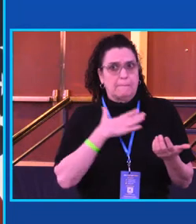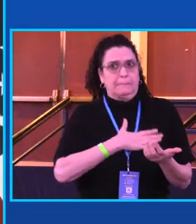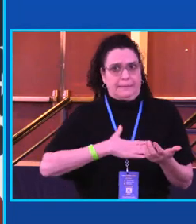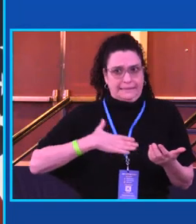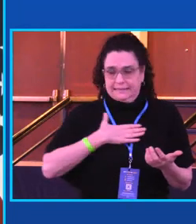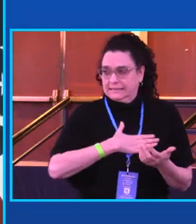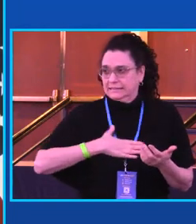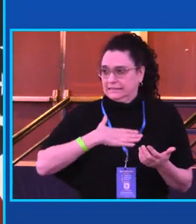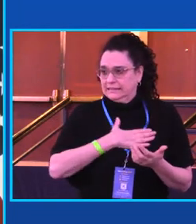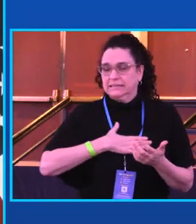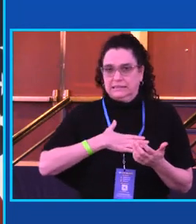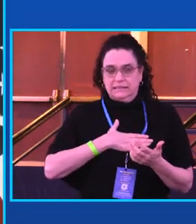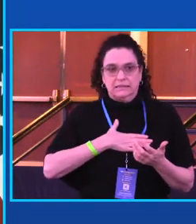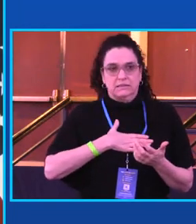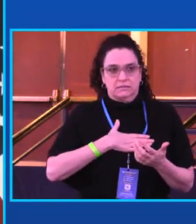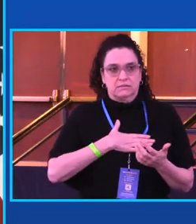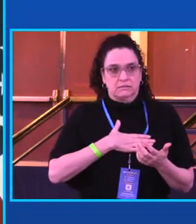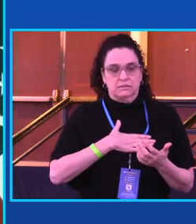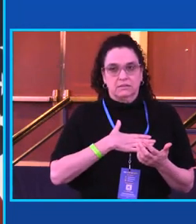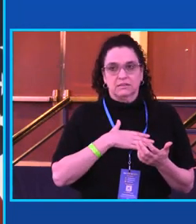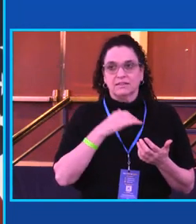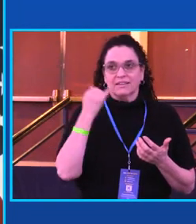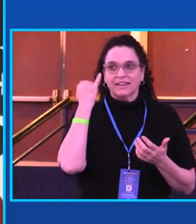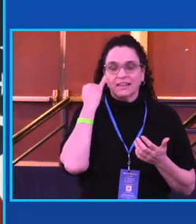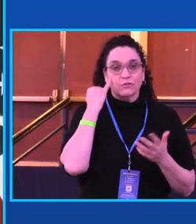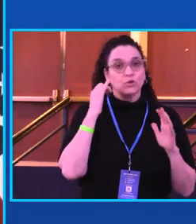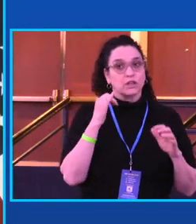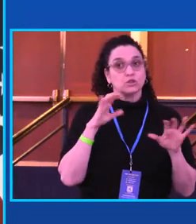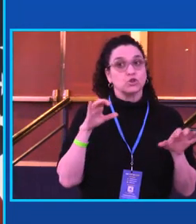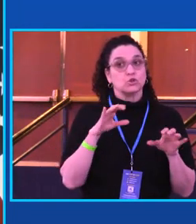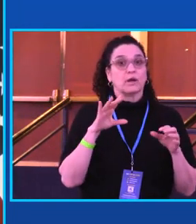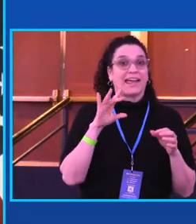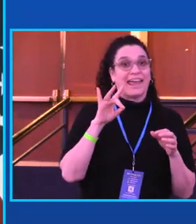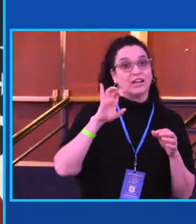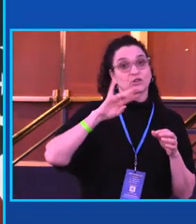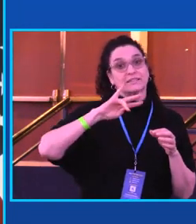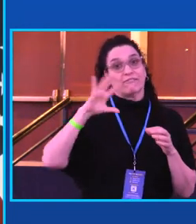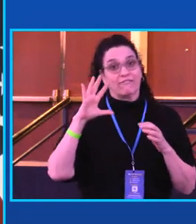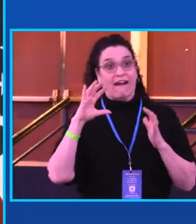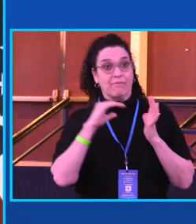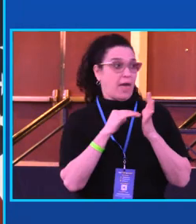please, yes, maybe even if you can do an $875, that's even better.